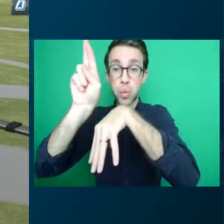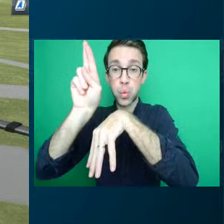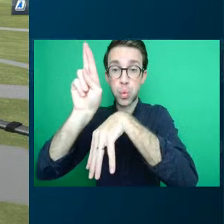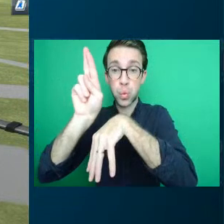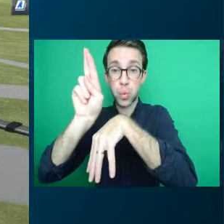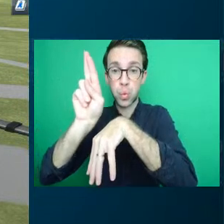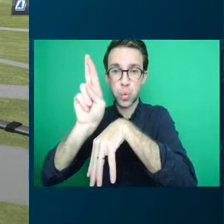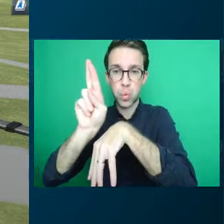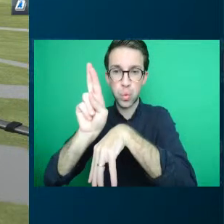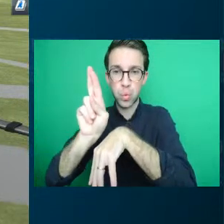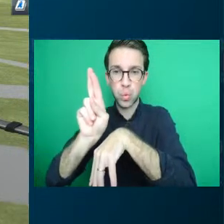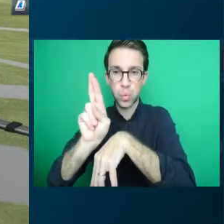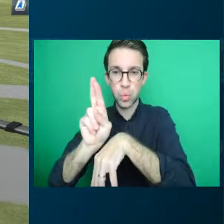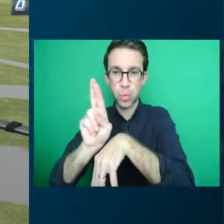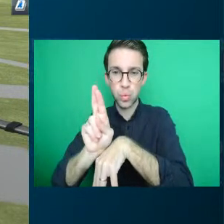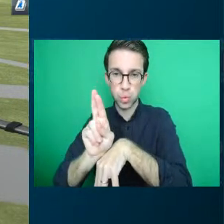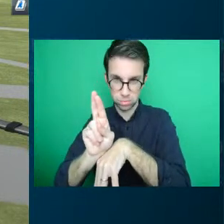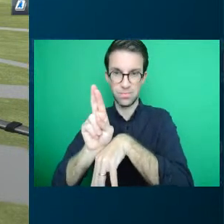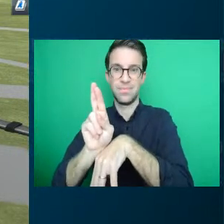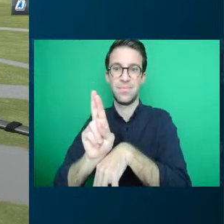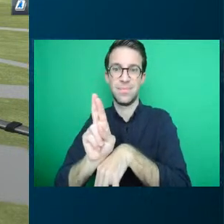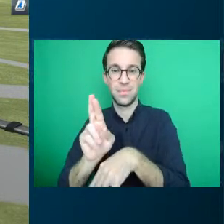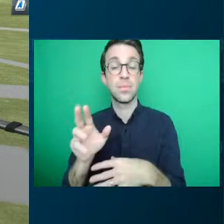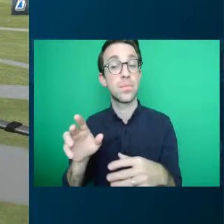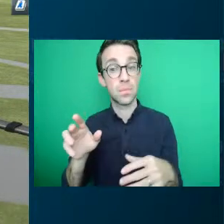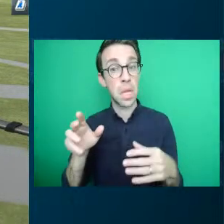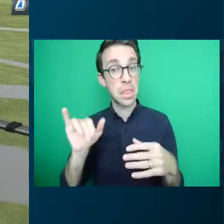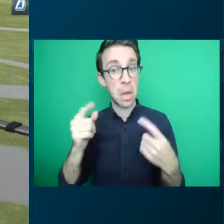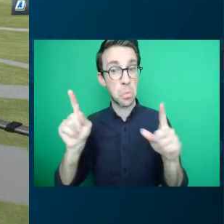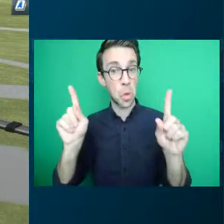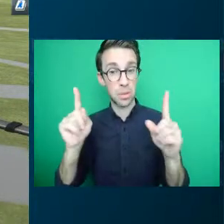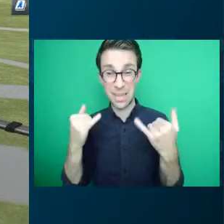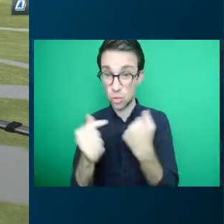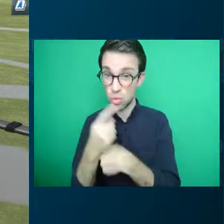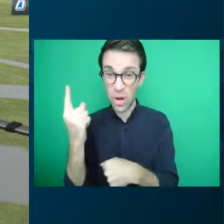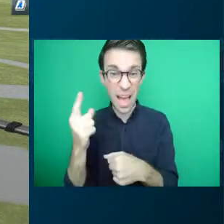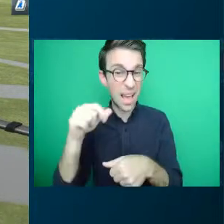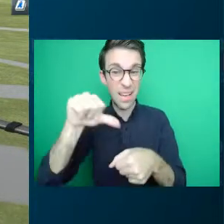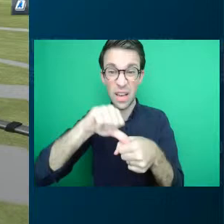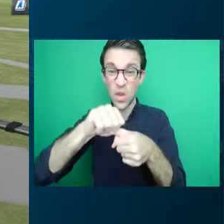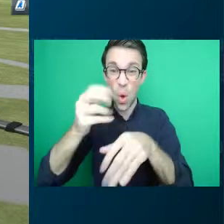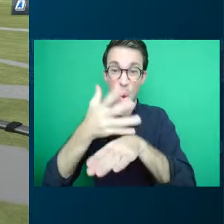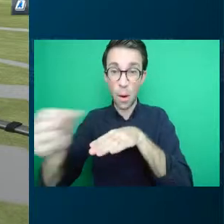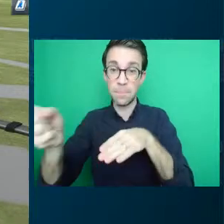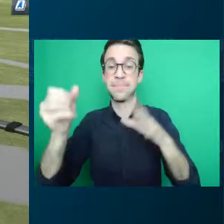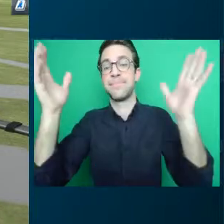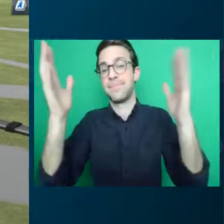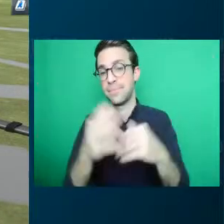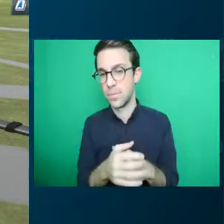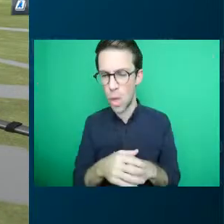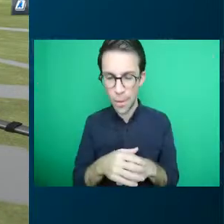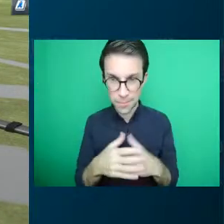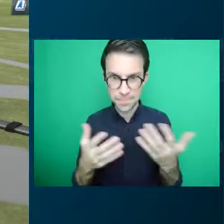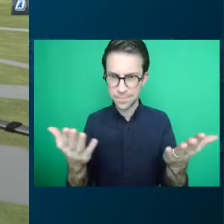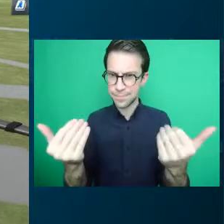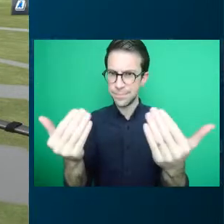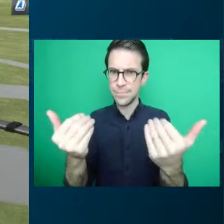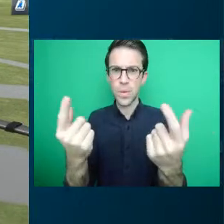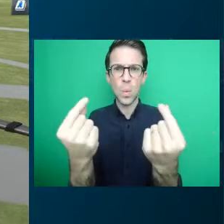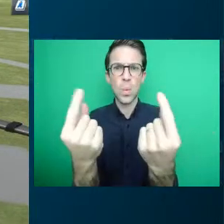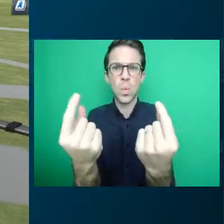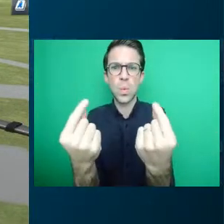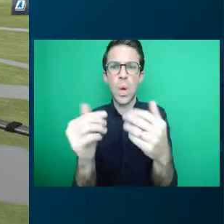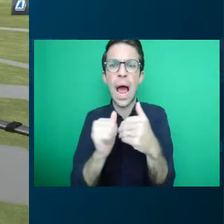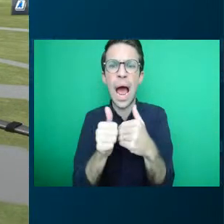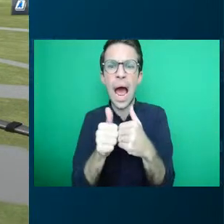seen that work, but we did not have any fuel left. We couldn't do it today. So we need to come up with some ideas. Toss it into chat. What can we do in order to